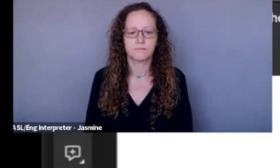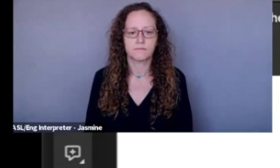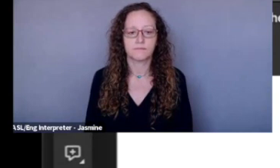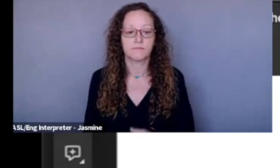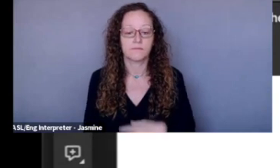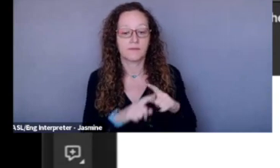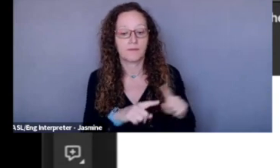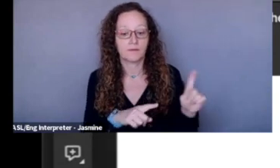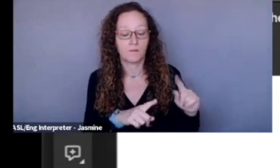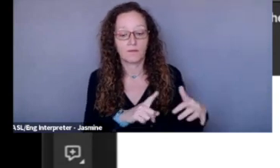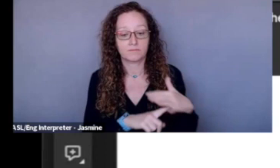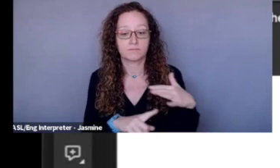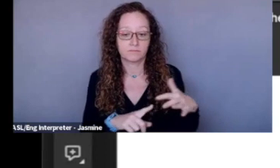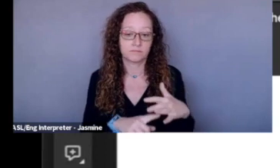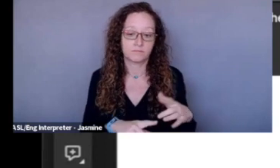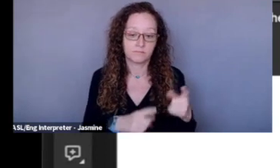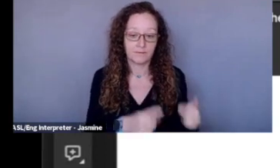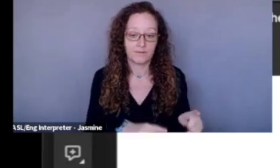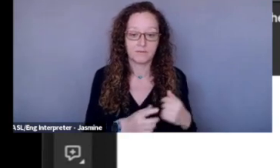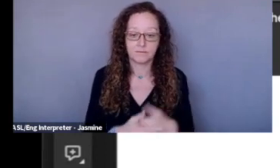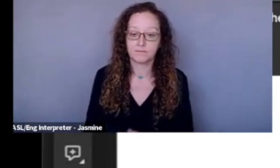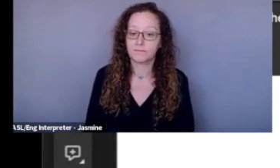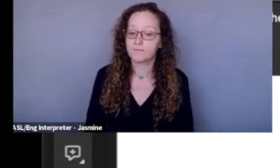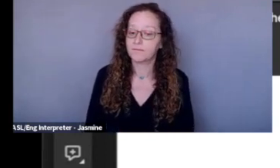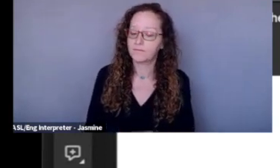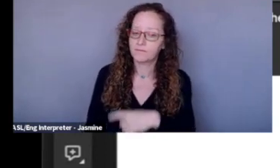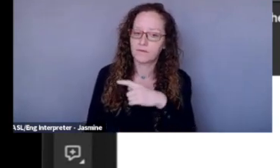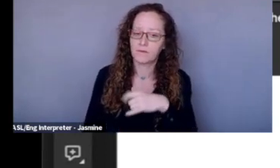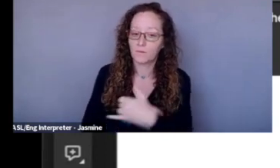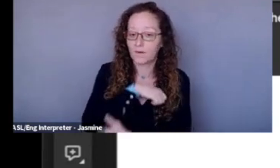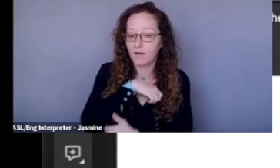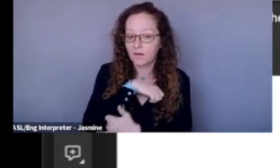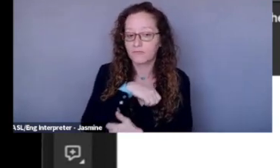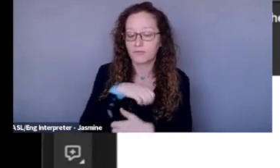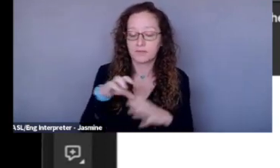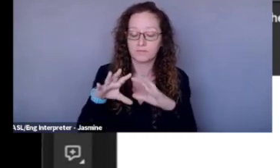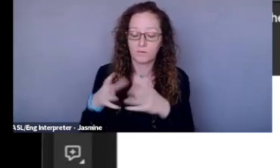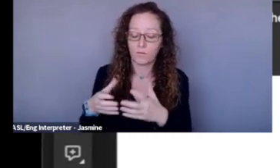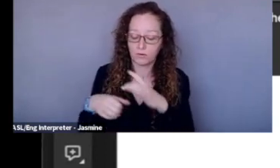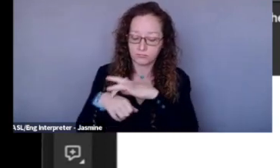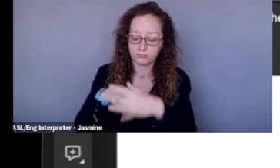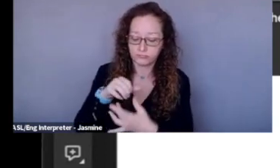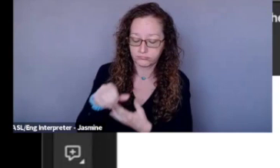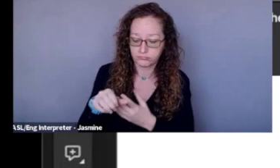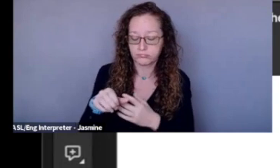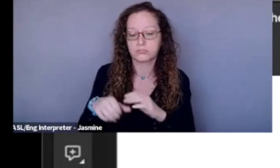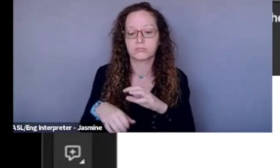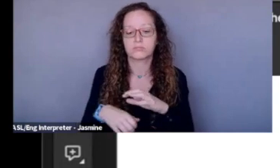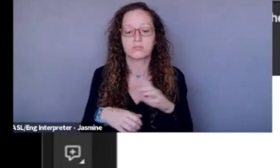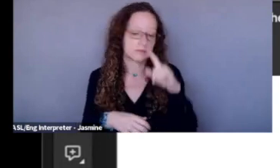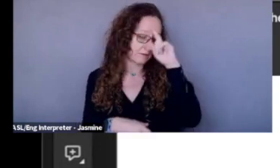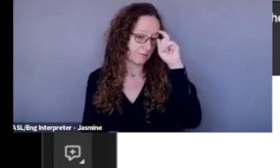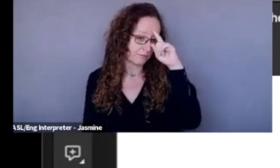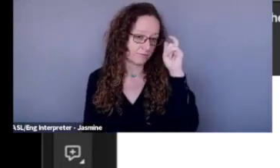Depends on where this is taking place. What country or part of the world? Summer. We